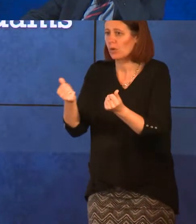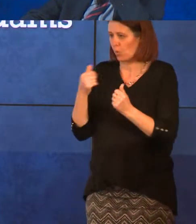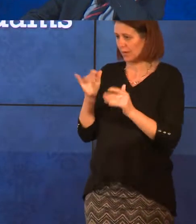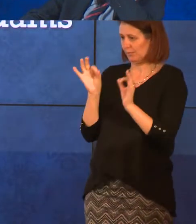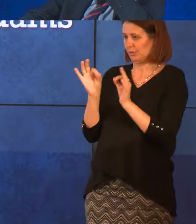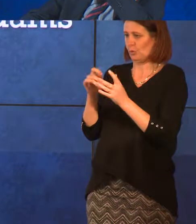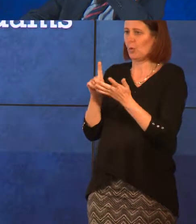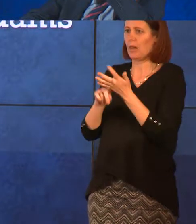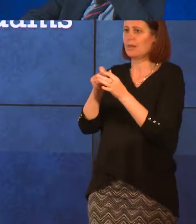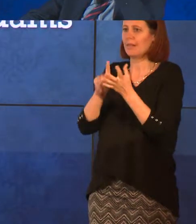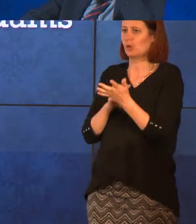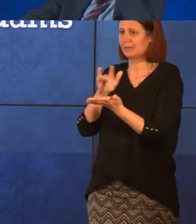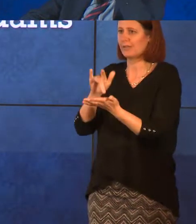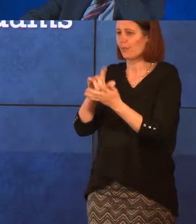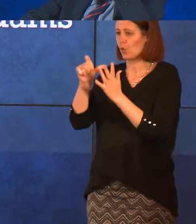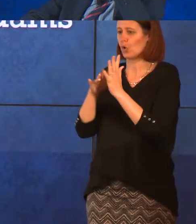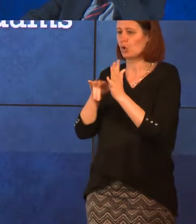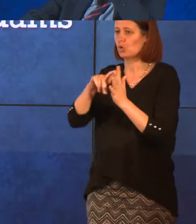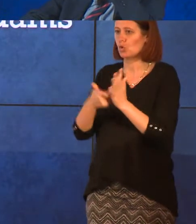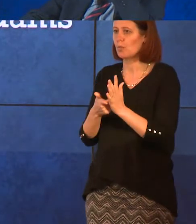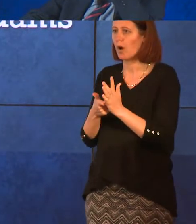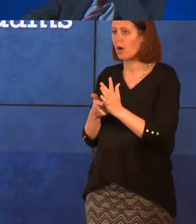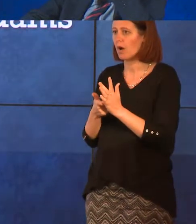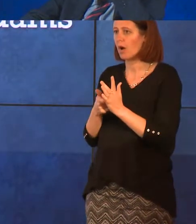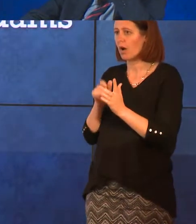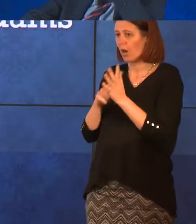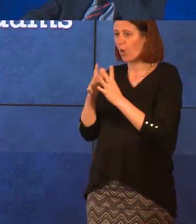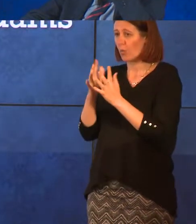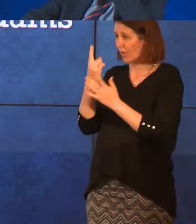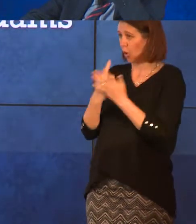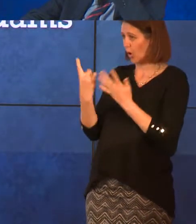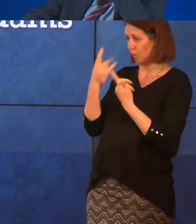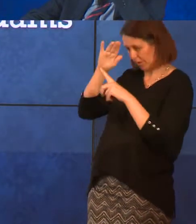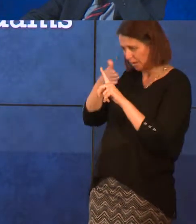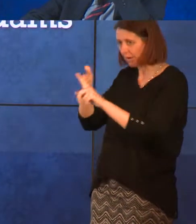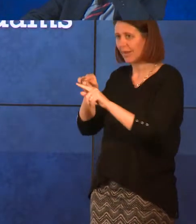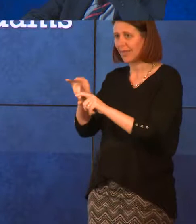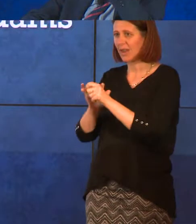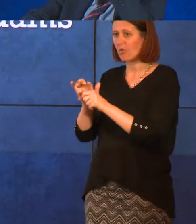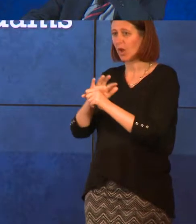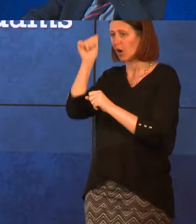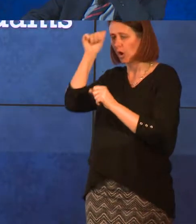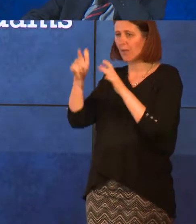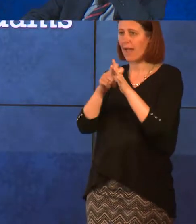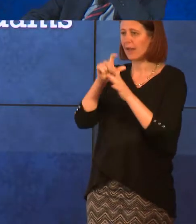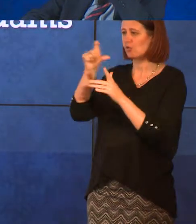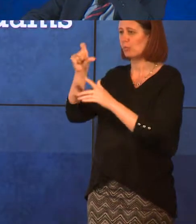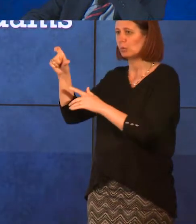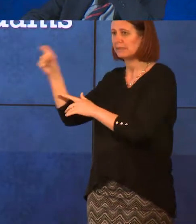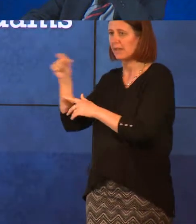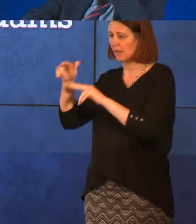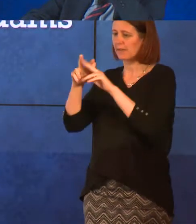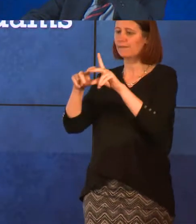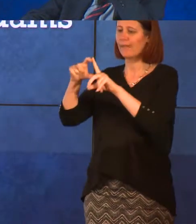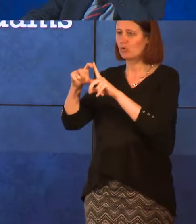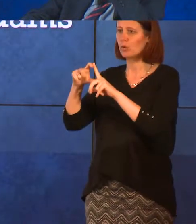that's consumer law. We're the only one that sort of specialises in that. I know the ACCC, which is a federal